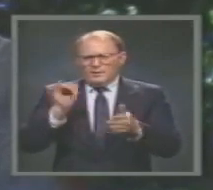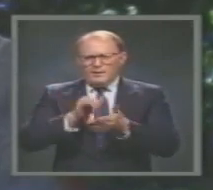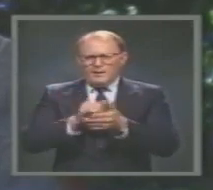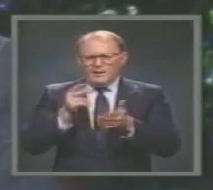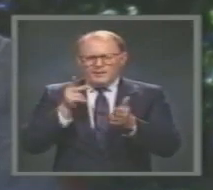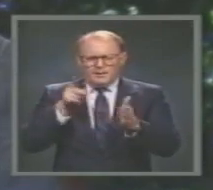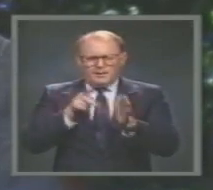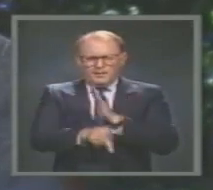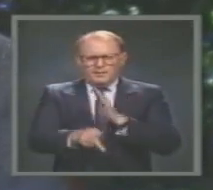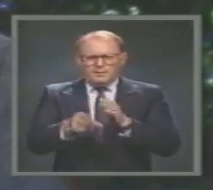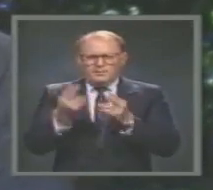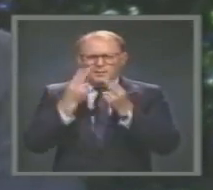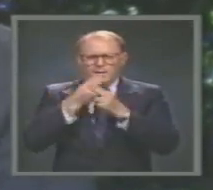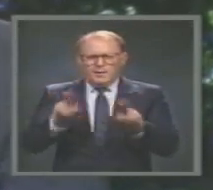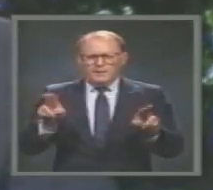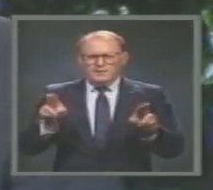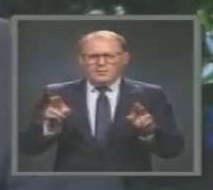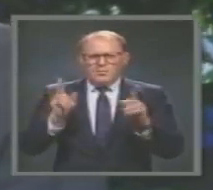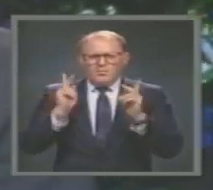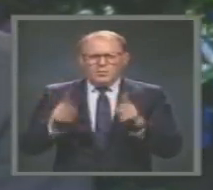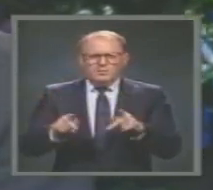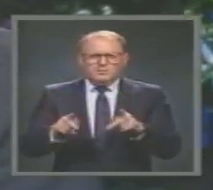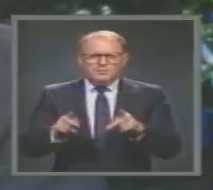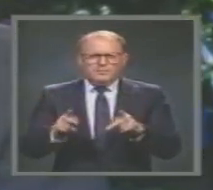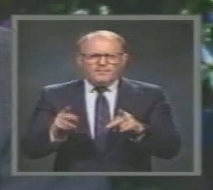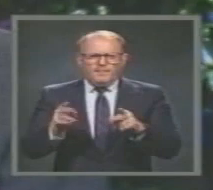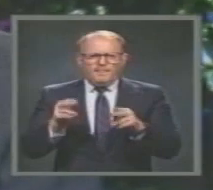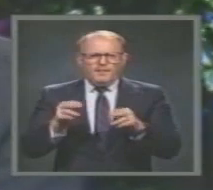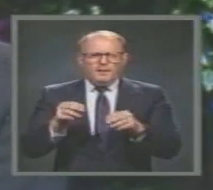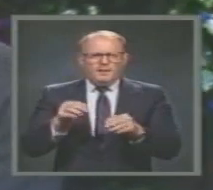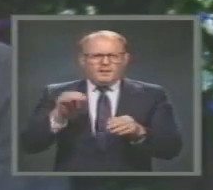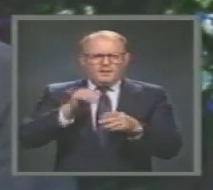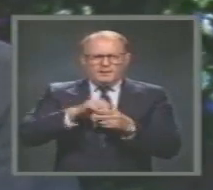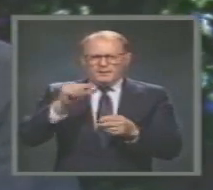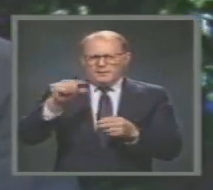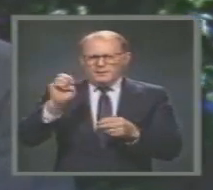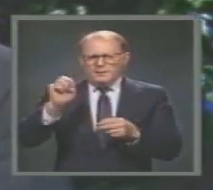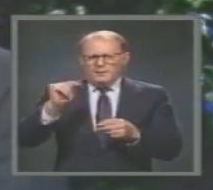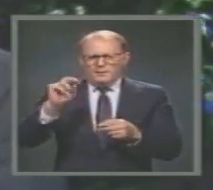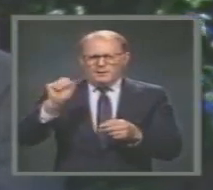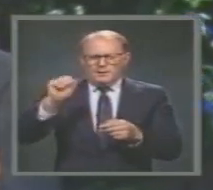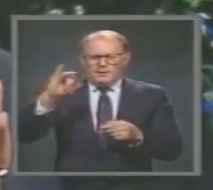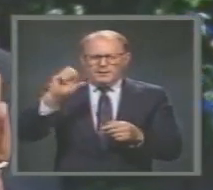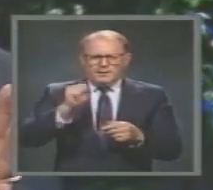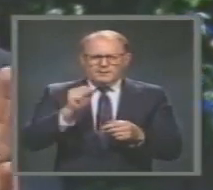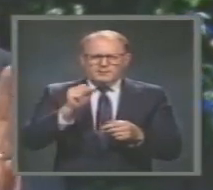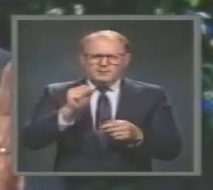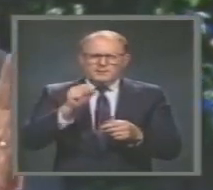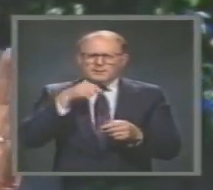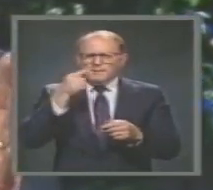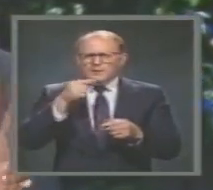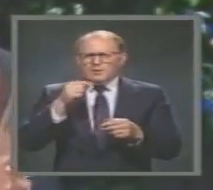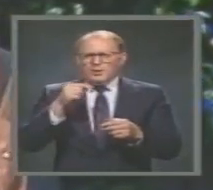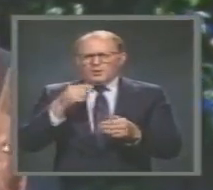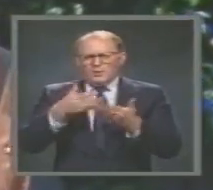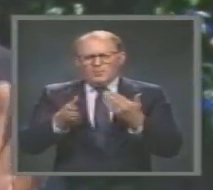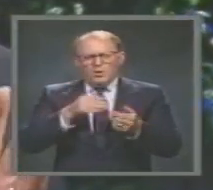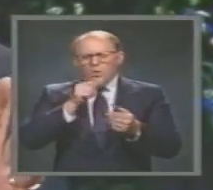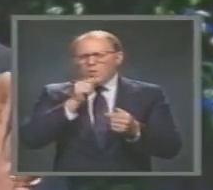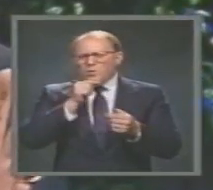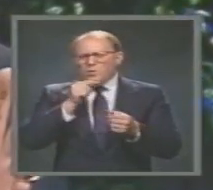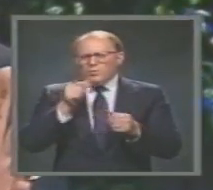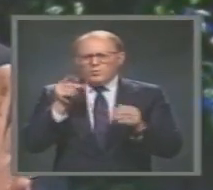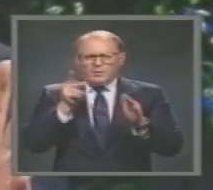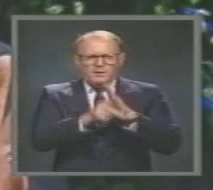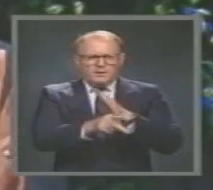innocent human being. In Genesis chapter 9, verse 6, He says, "Whosoever sheds man's